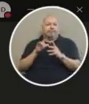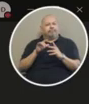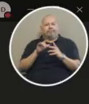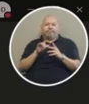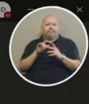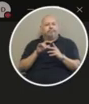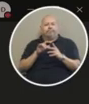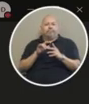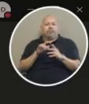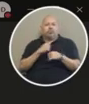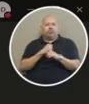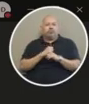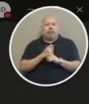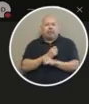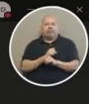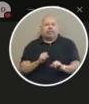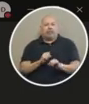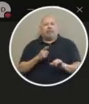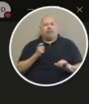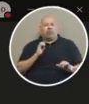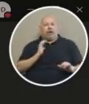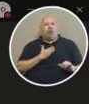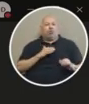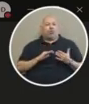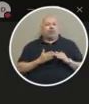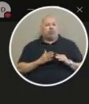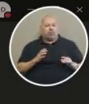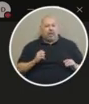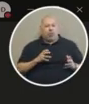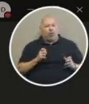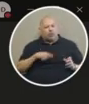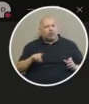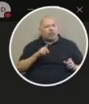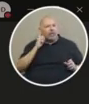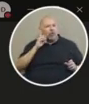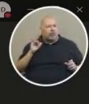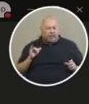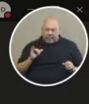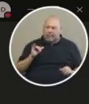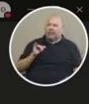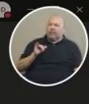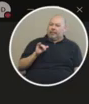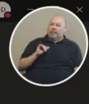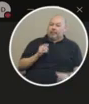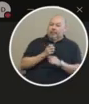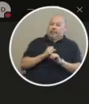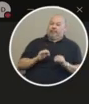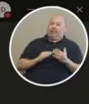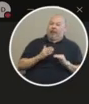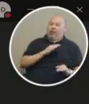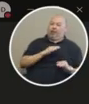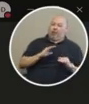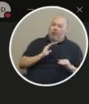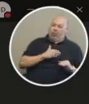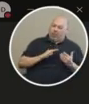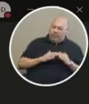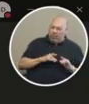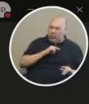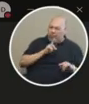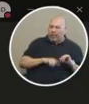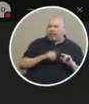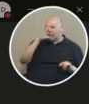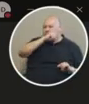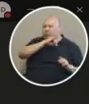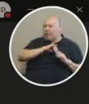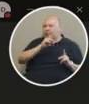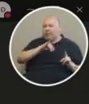in order to make it safe for our community. I just wanted you to hear that. And safety of our community means that we can't just